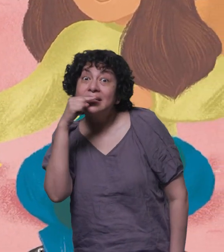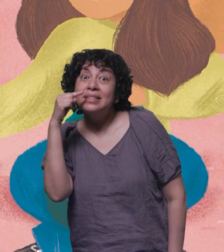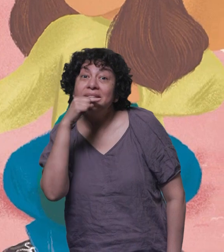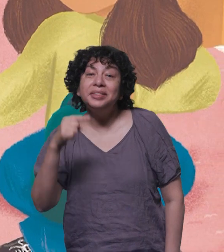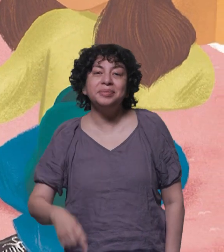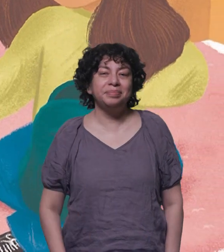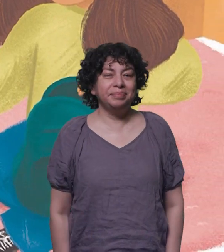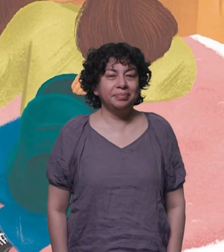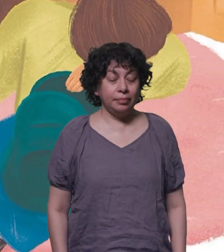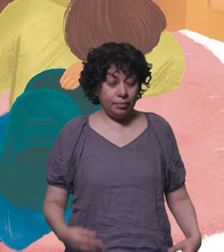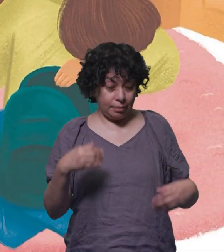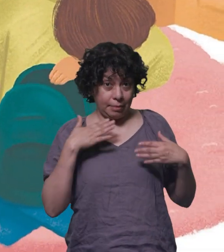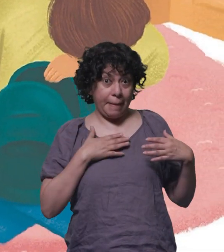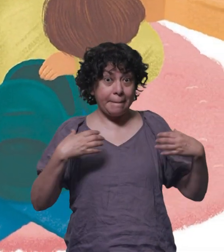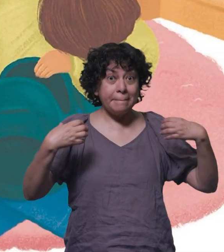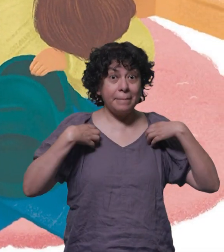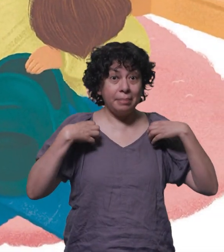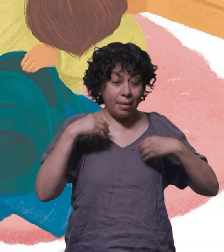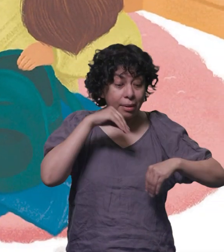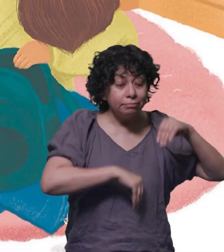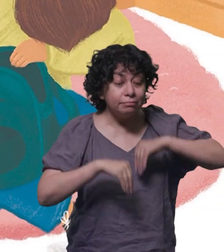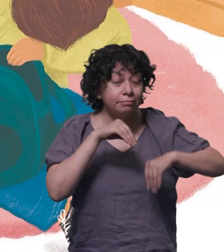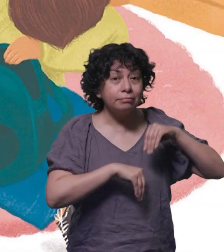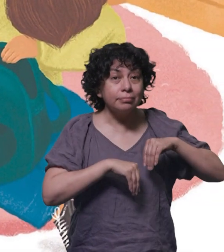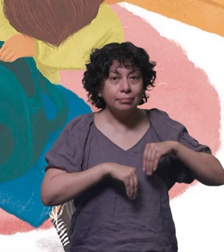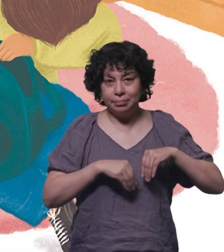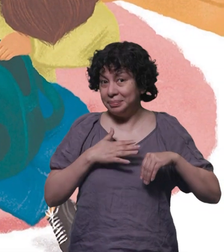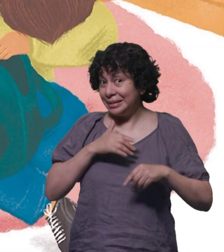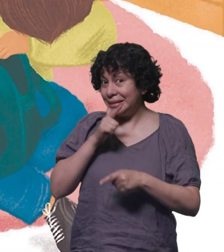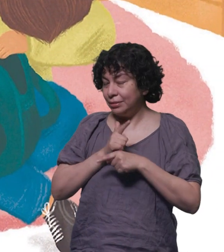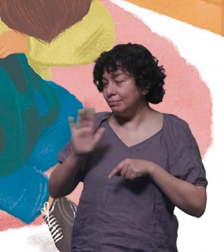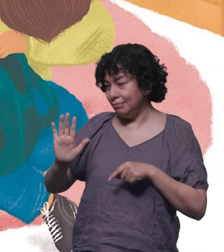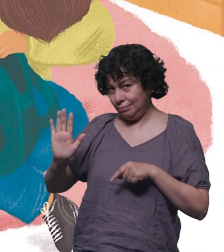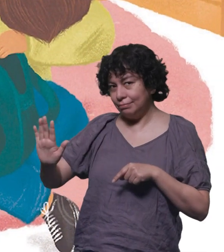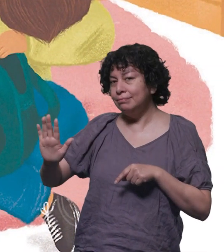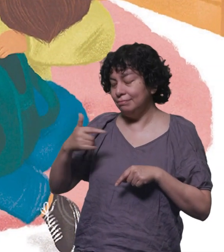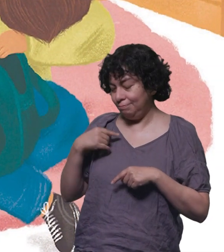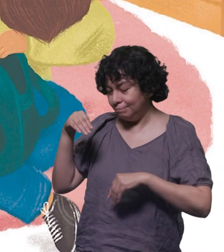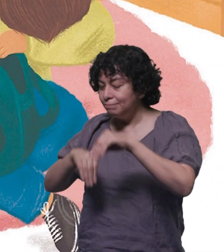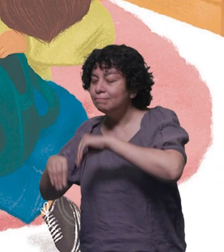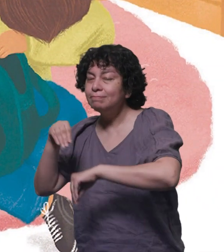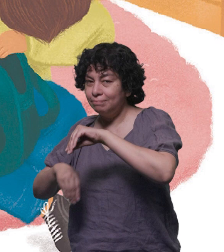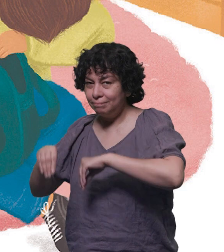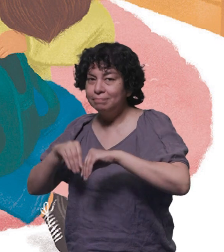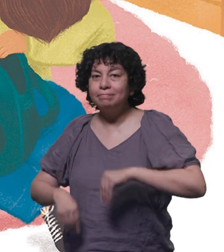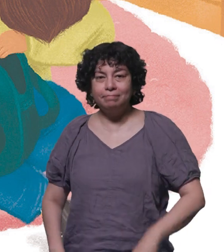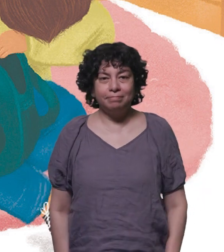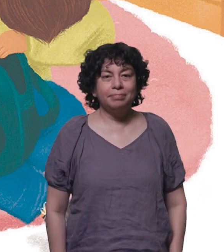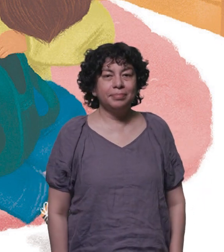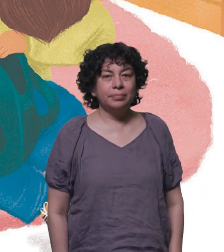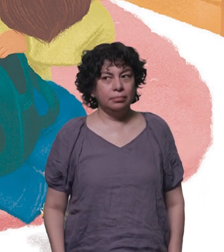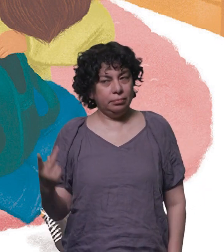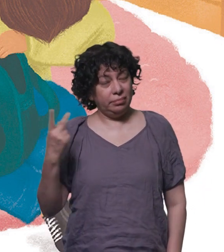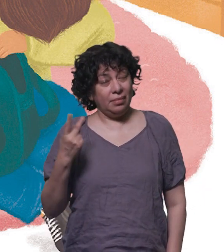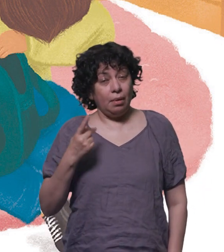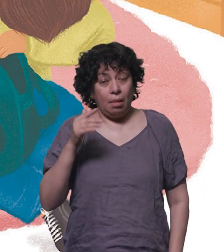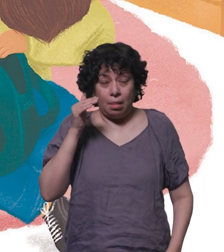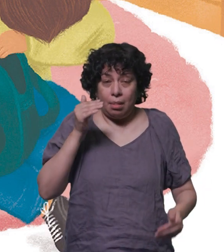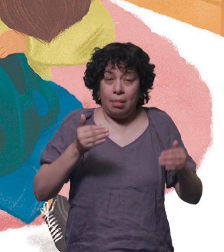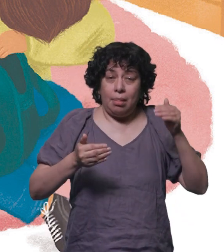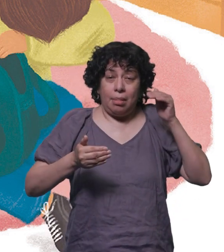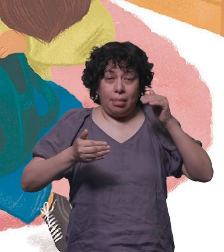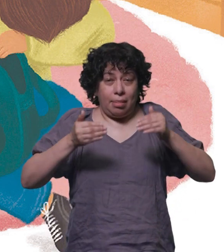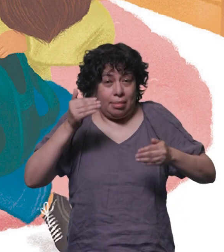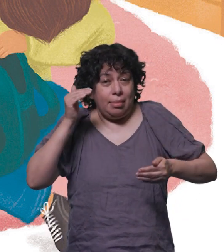teeth. I pack my backpack. I pack my sister's too. We are both